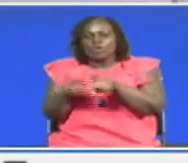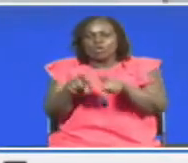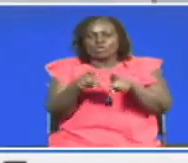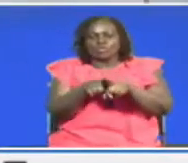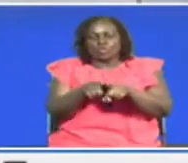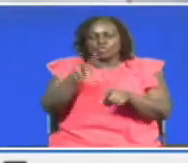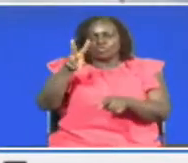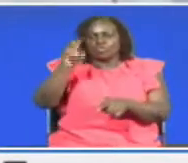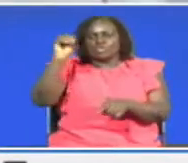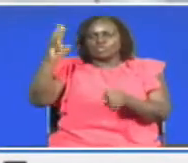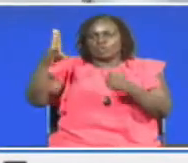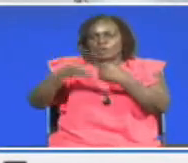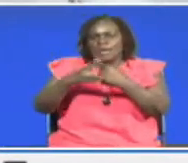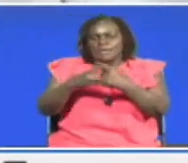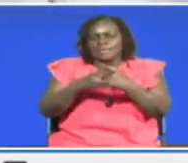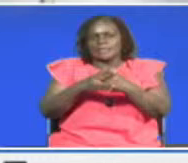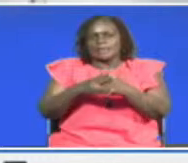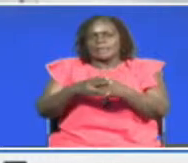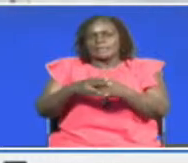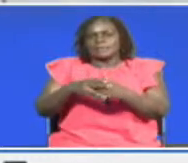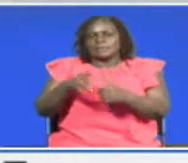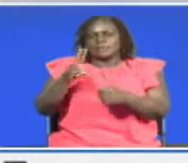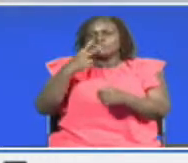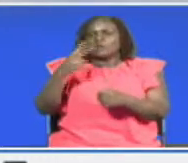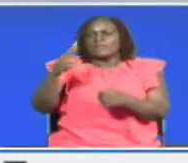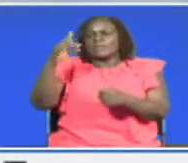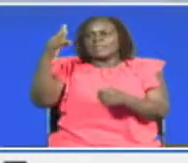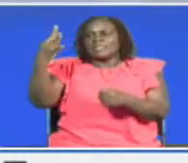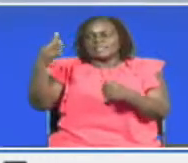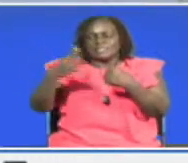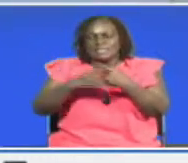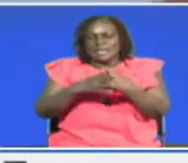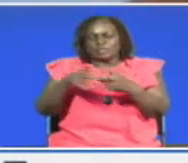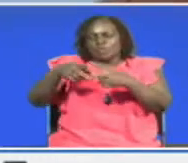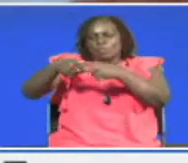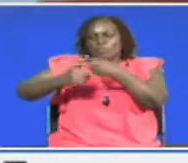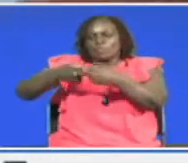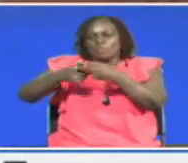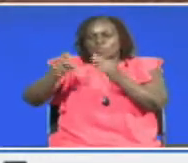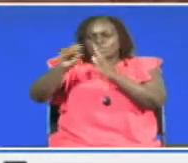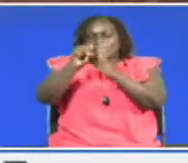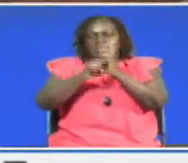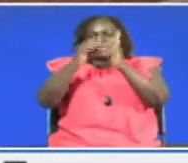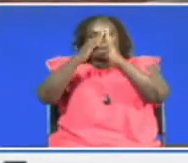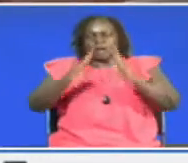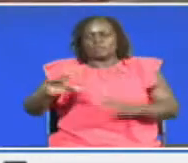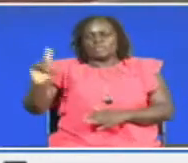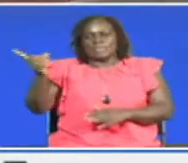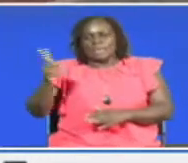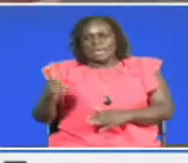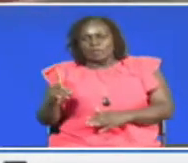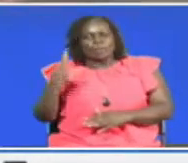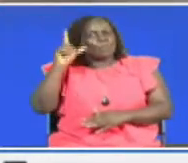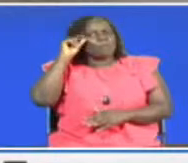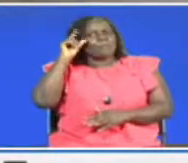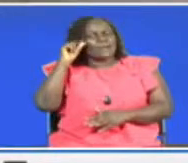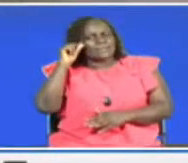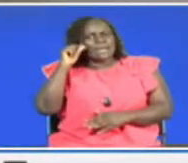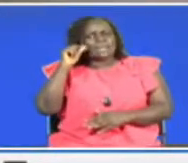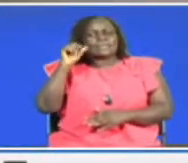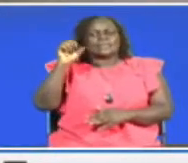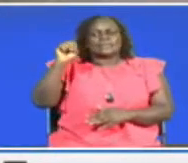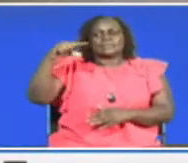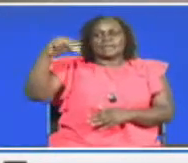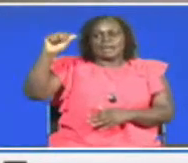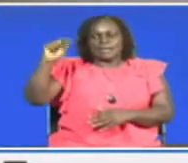in 2009, spent 239 million shillings in renovation of state houses in Nairobi, Mombasa, and